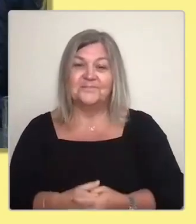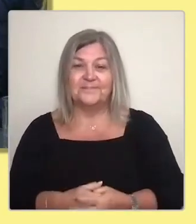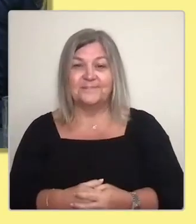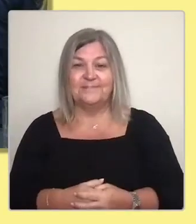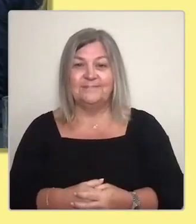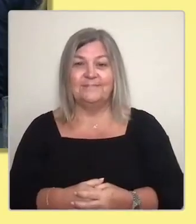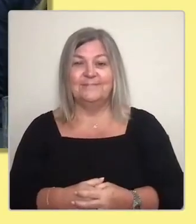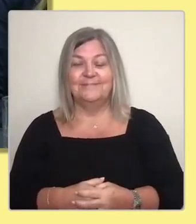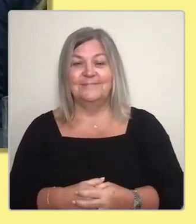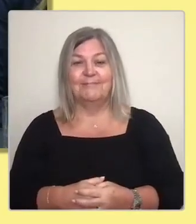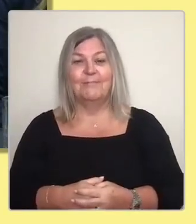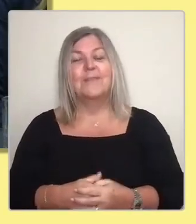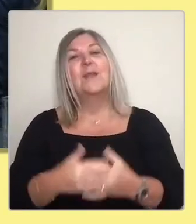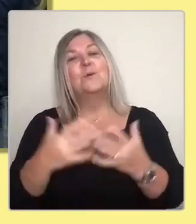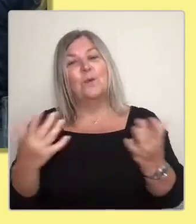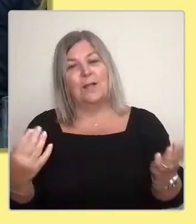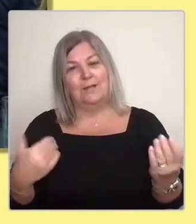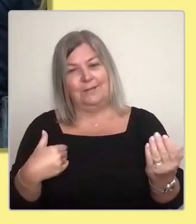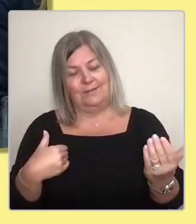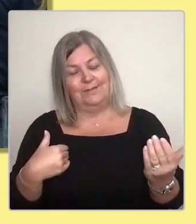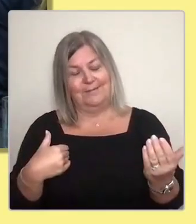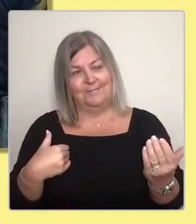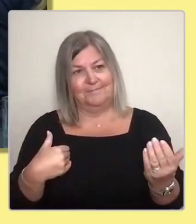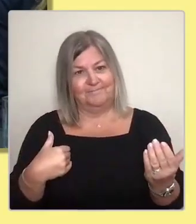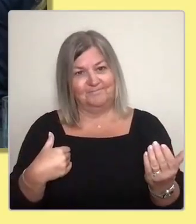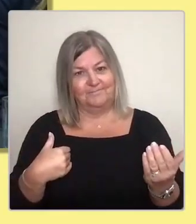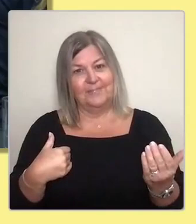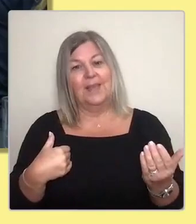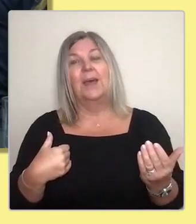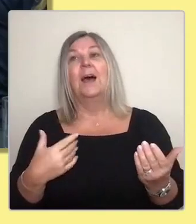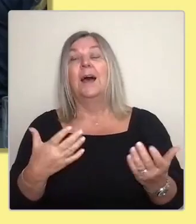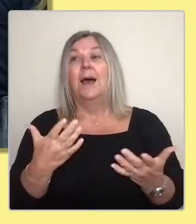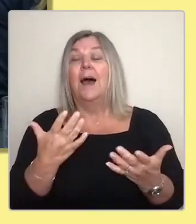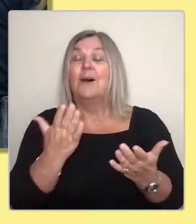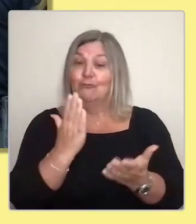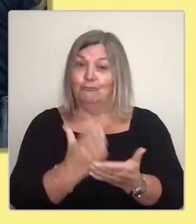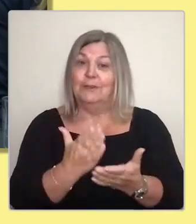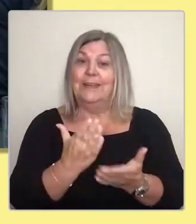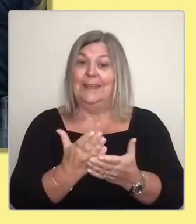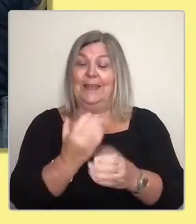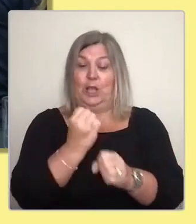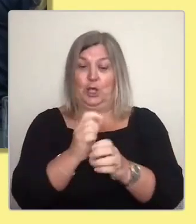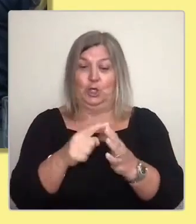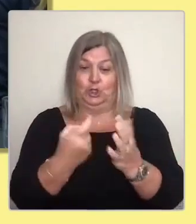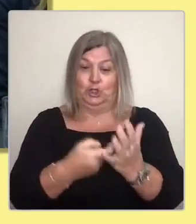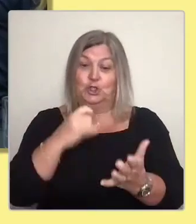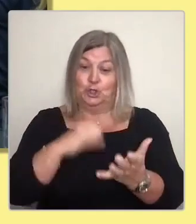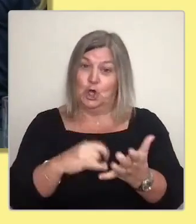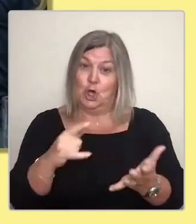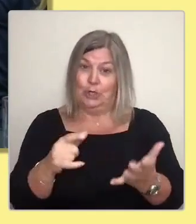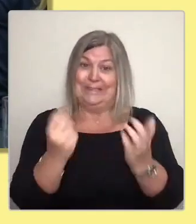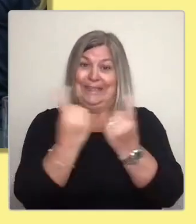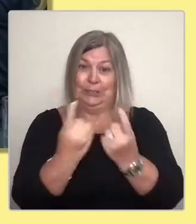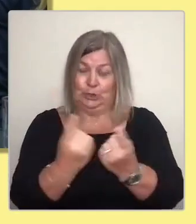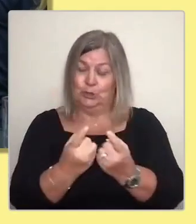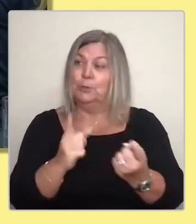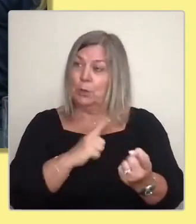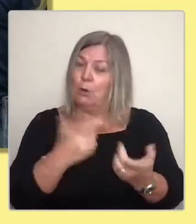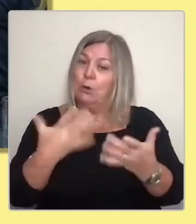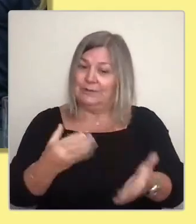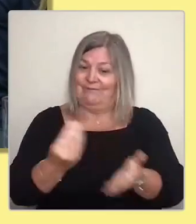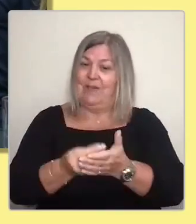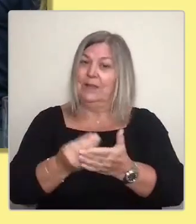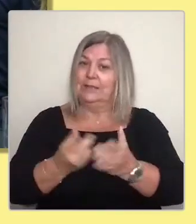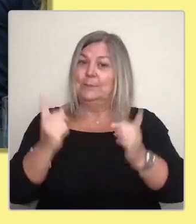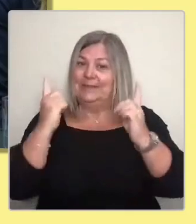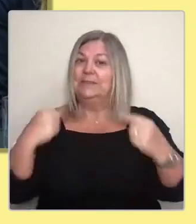Well, as someone who's had to face down the press pack on JERS several years in a row, I've got the